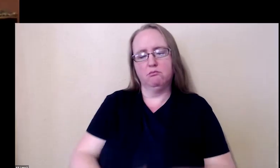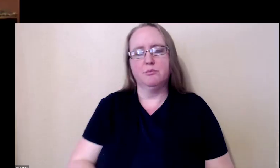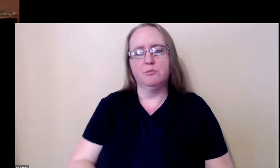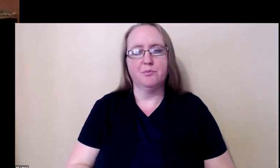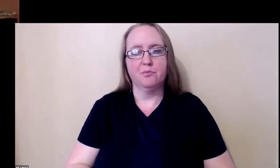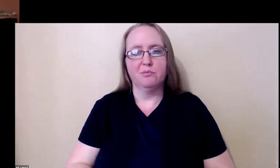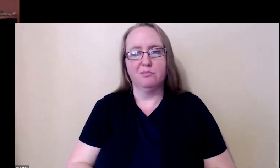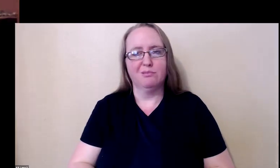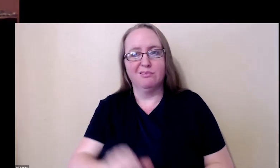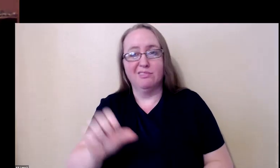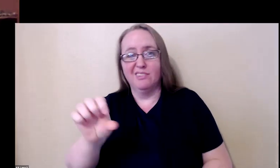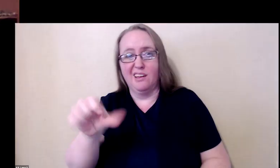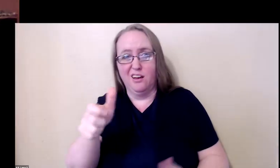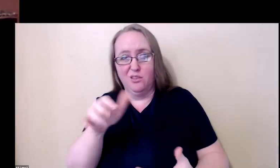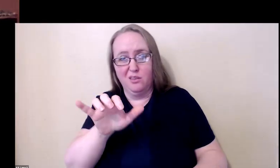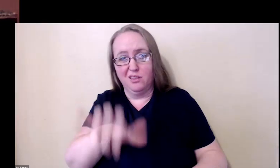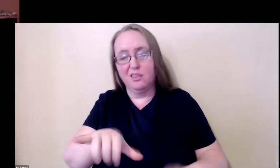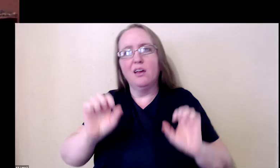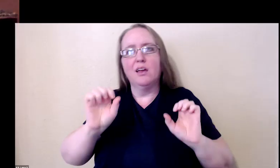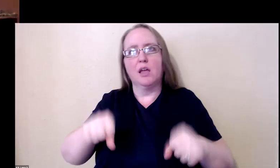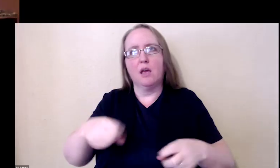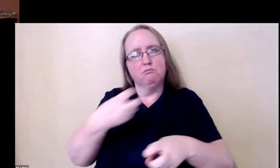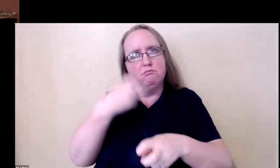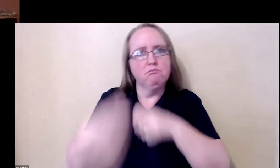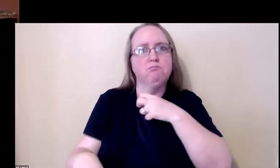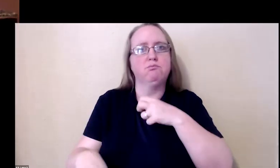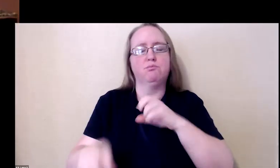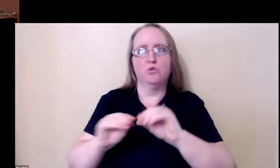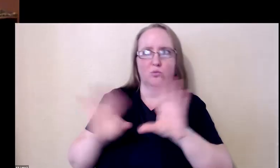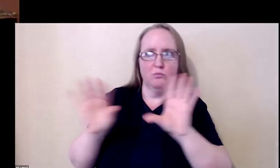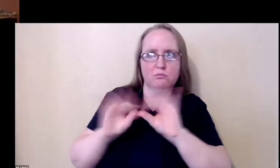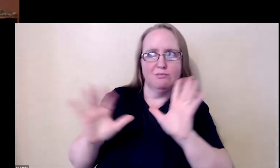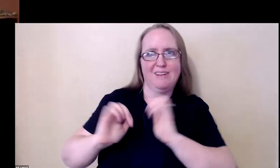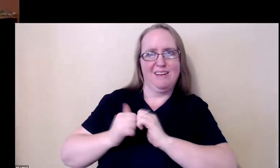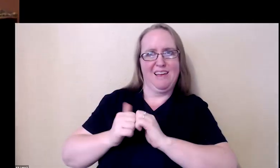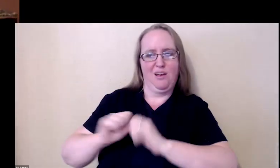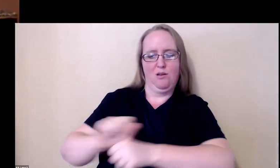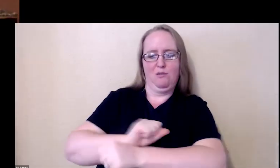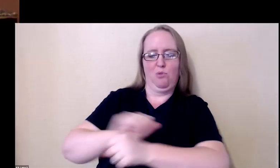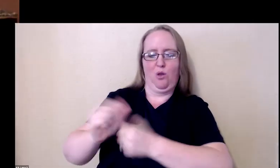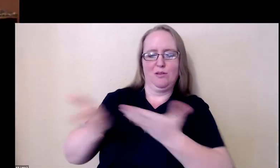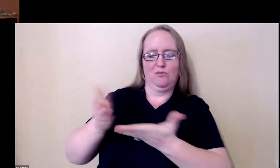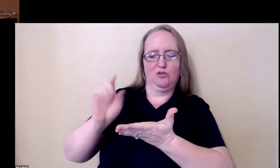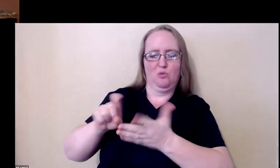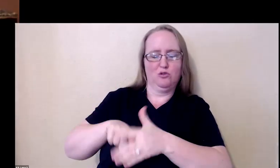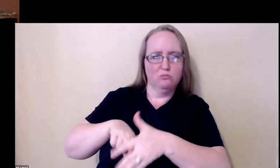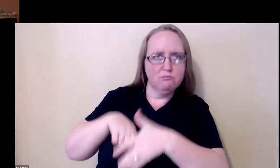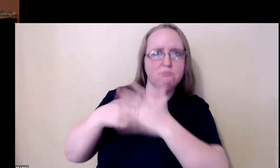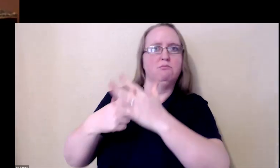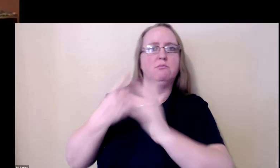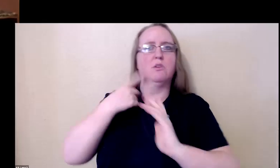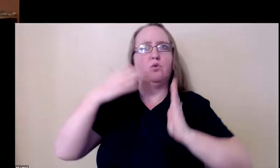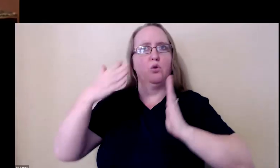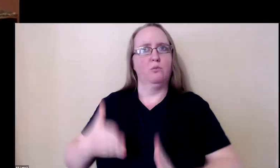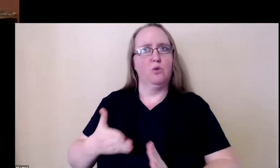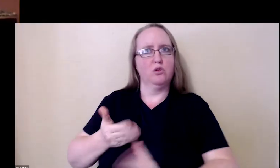outside of that, it can be really difficult to clarify how employment services are supposed to be initiated for someone who currently